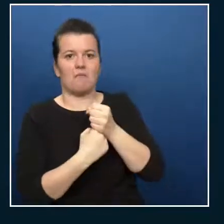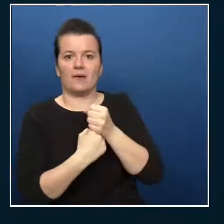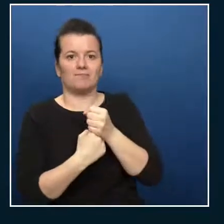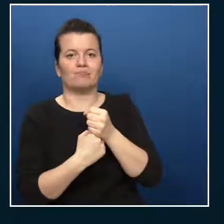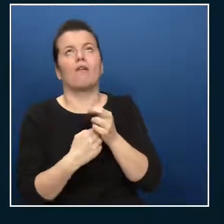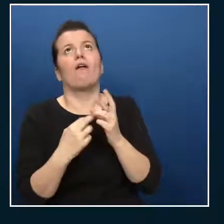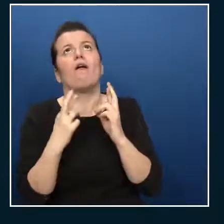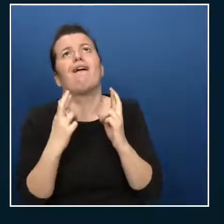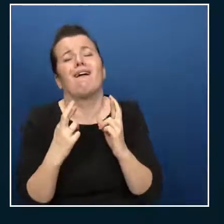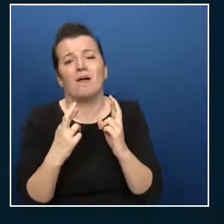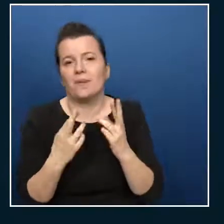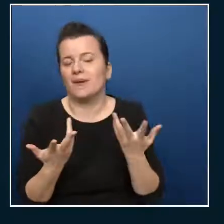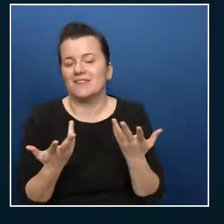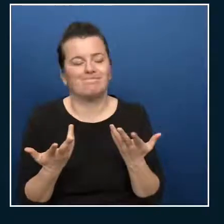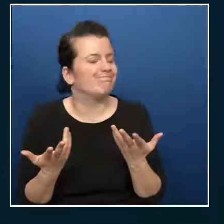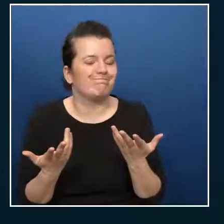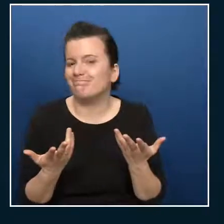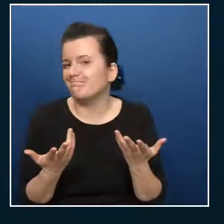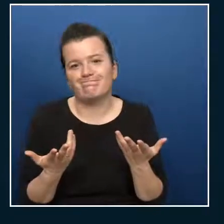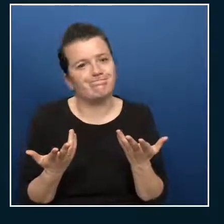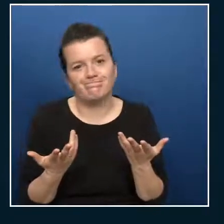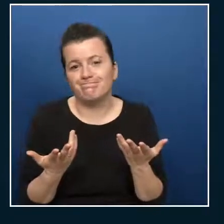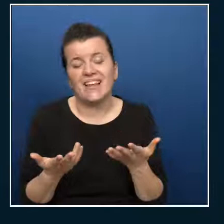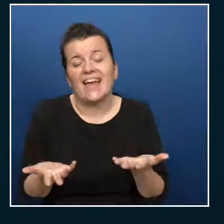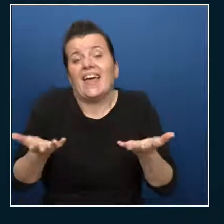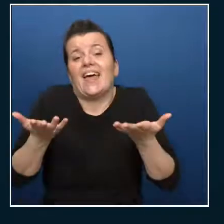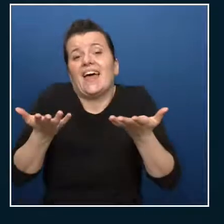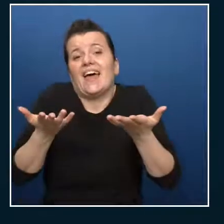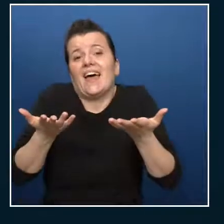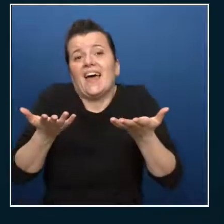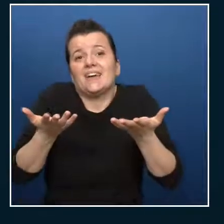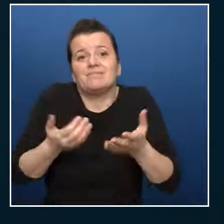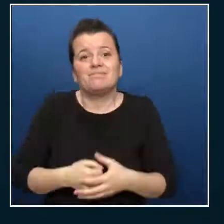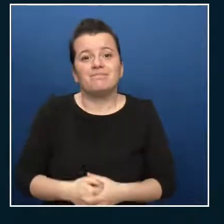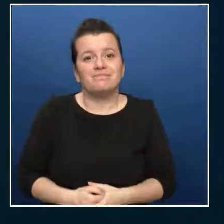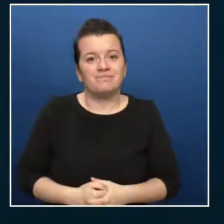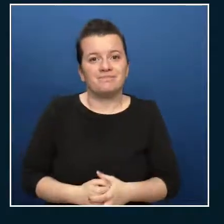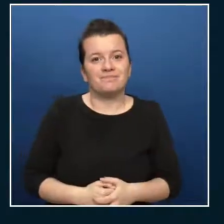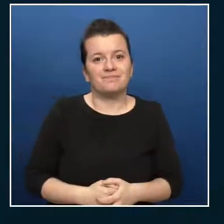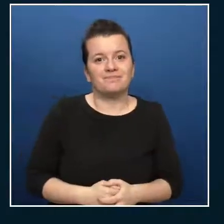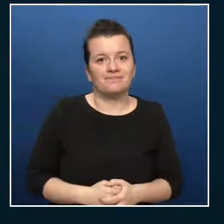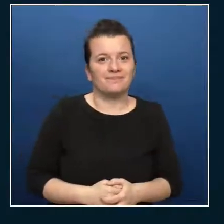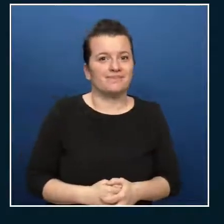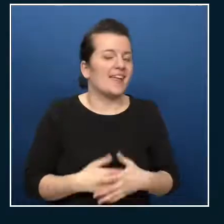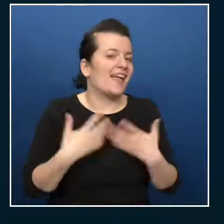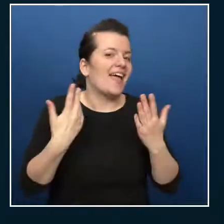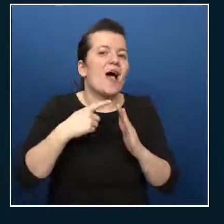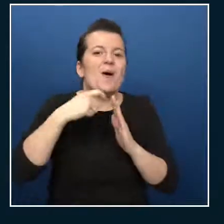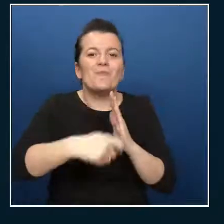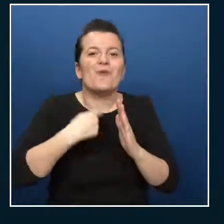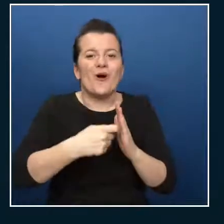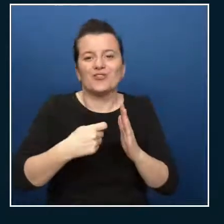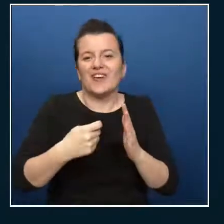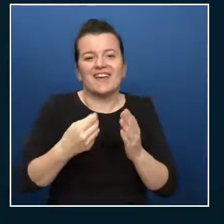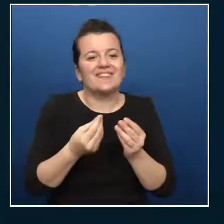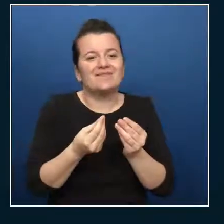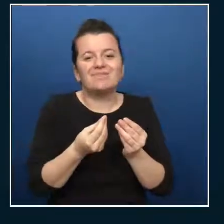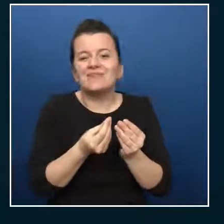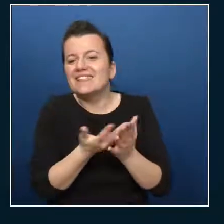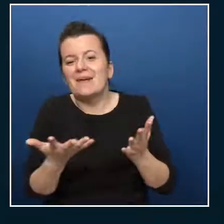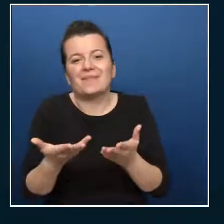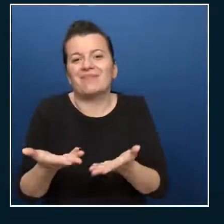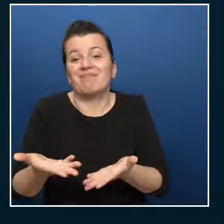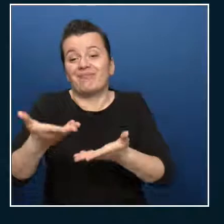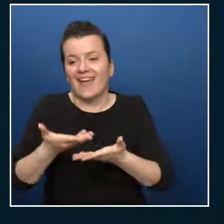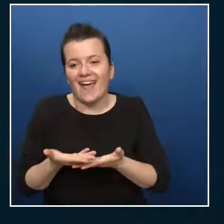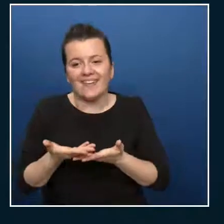yeah, that's how it went. To some things in projects you cannot control, and all you can do is